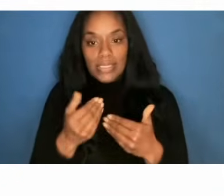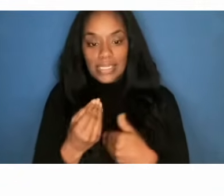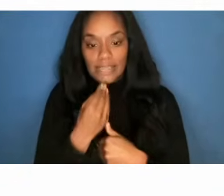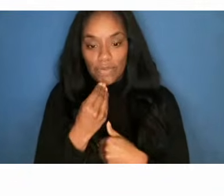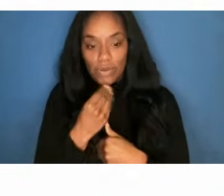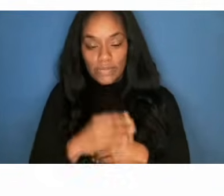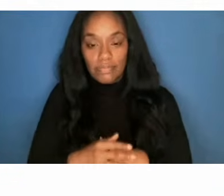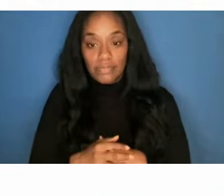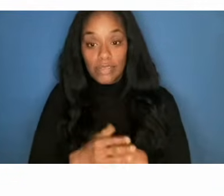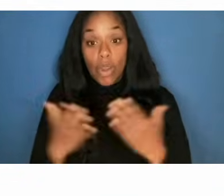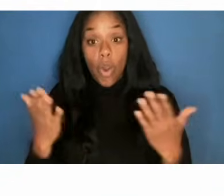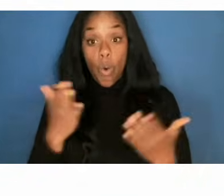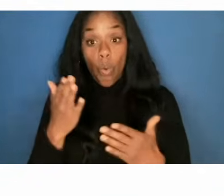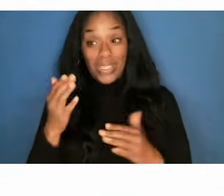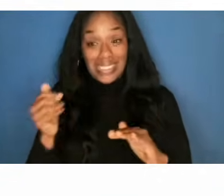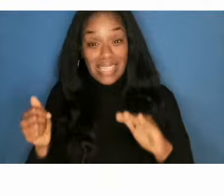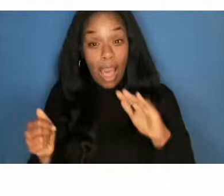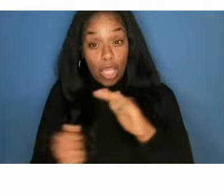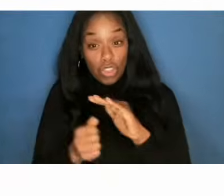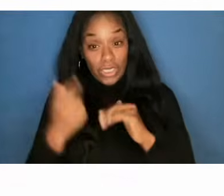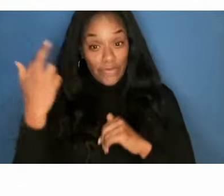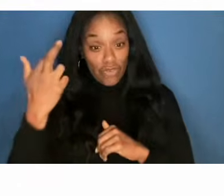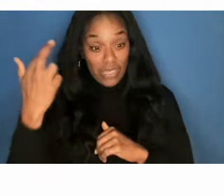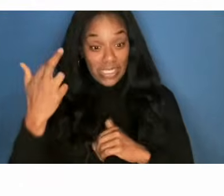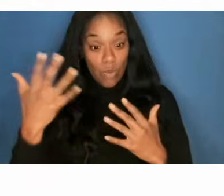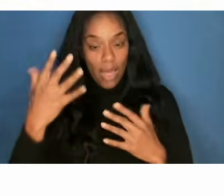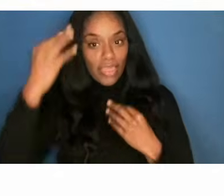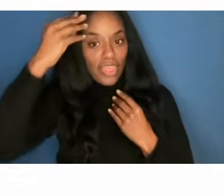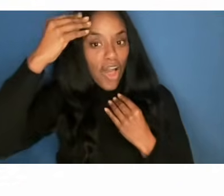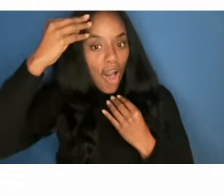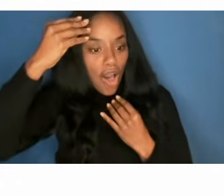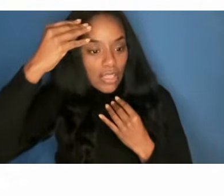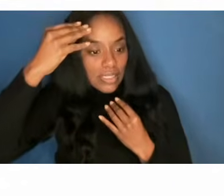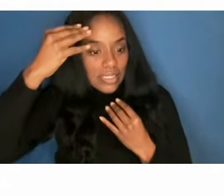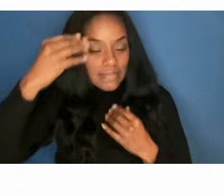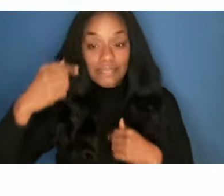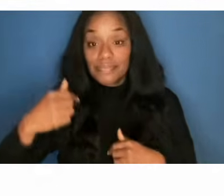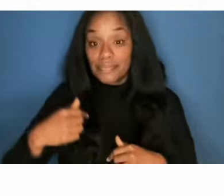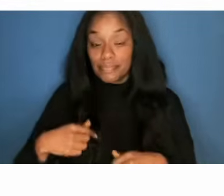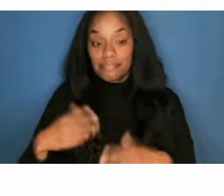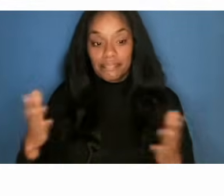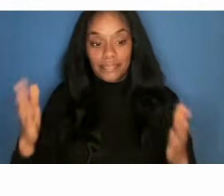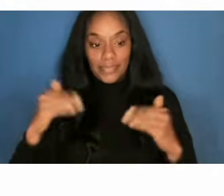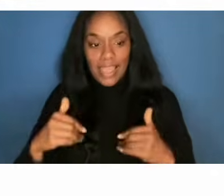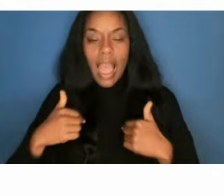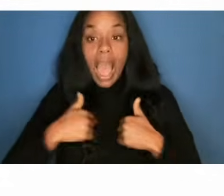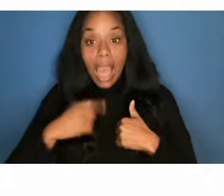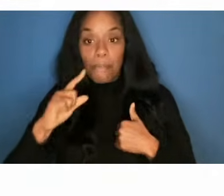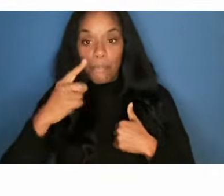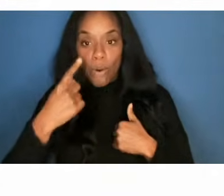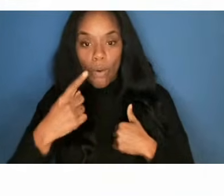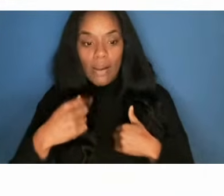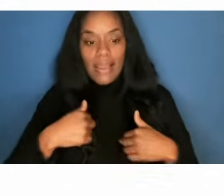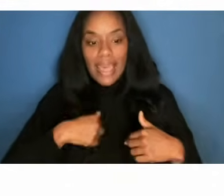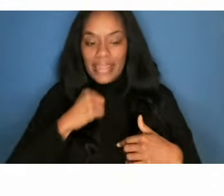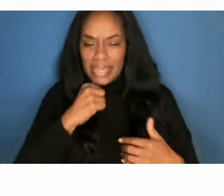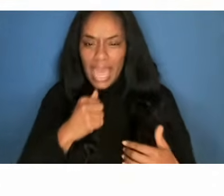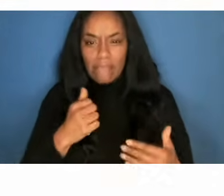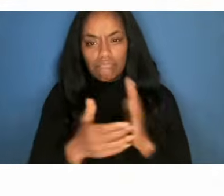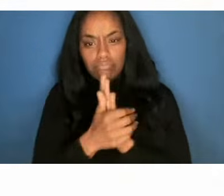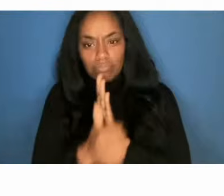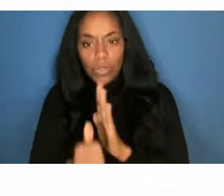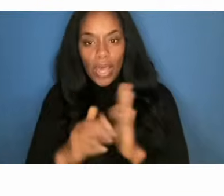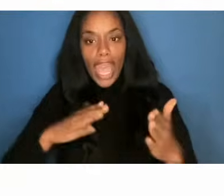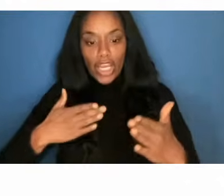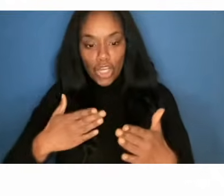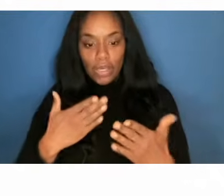What's beneath it are thoughts. Yep. And I be bored and not good at cooking good plant-based food that is